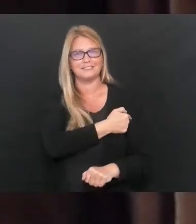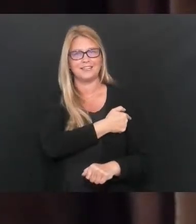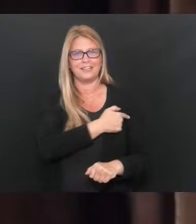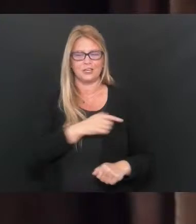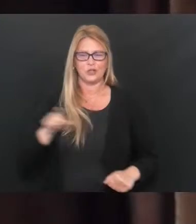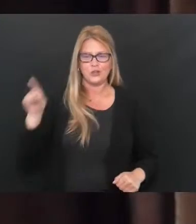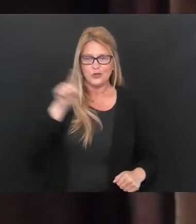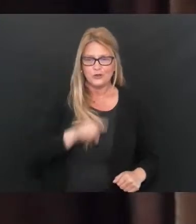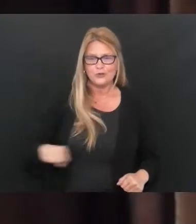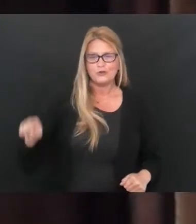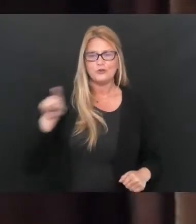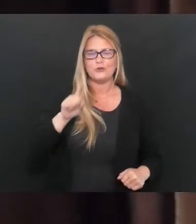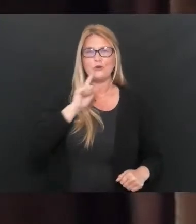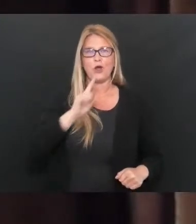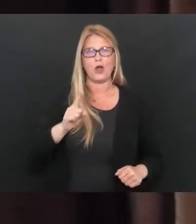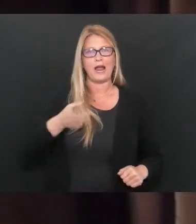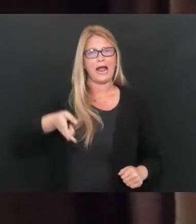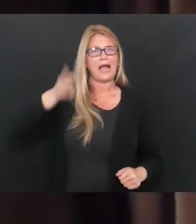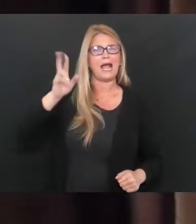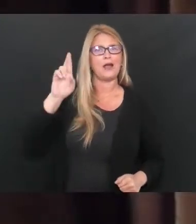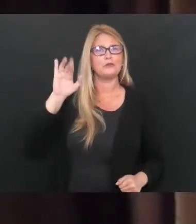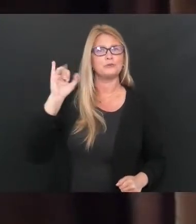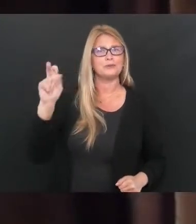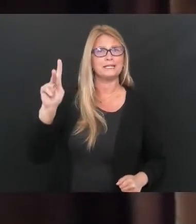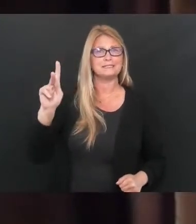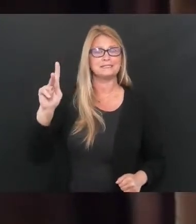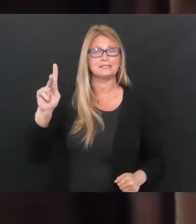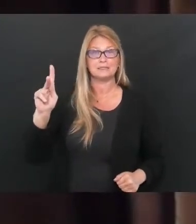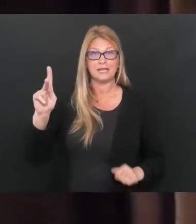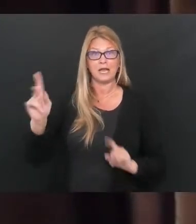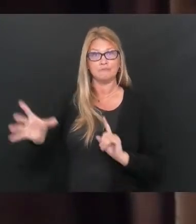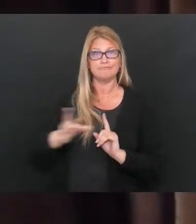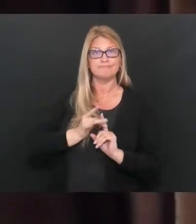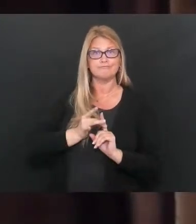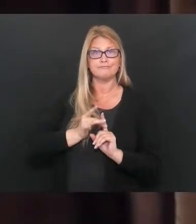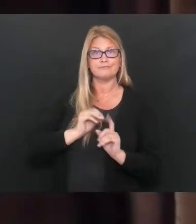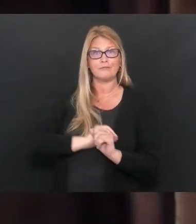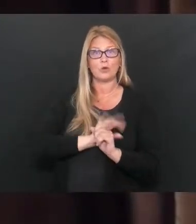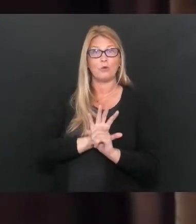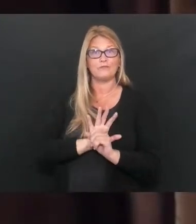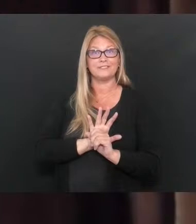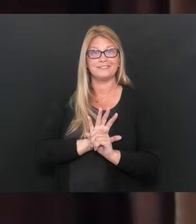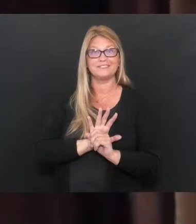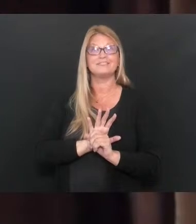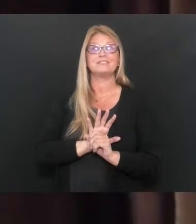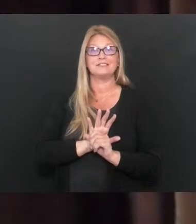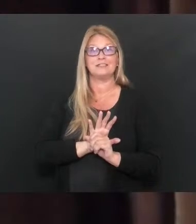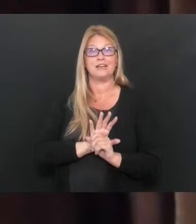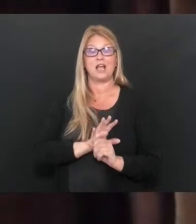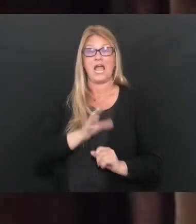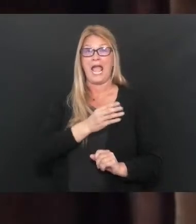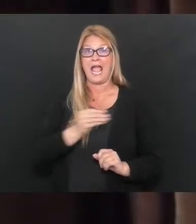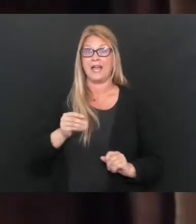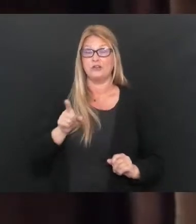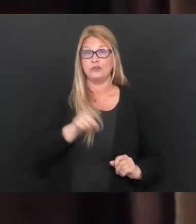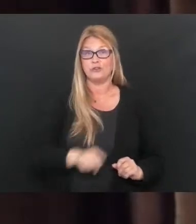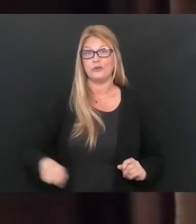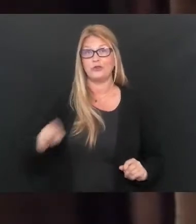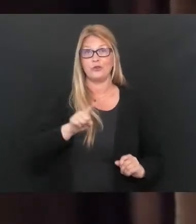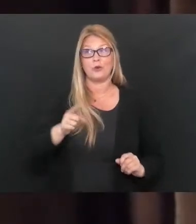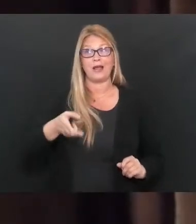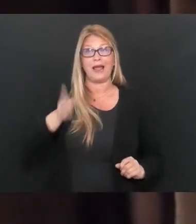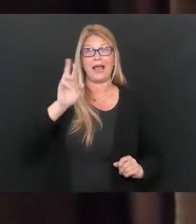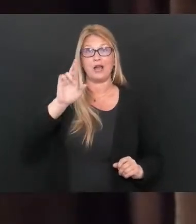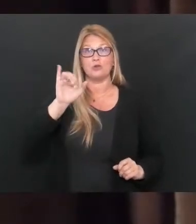are at risk of having severe consequences of becoming infected with COVID, but also that you are at risk